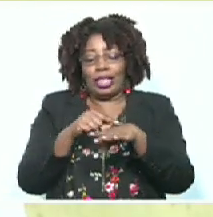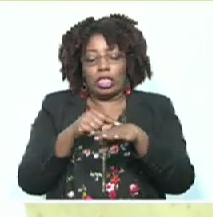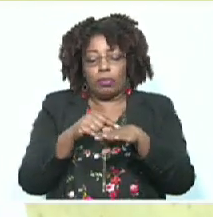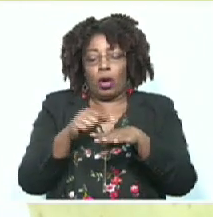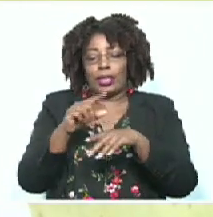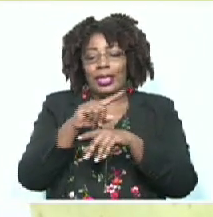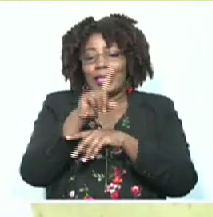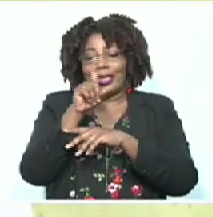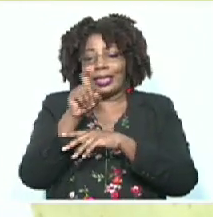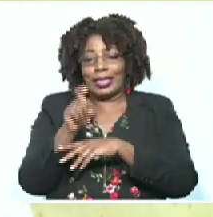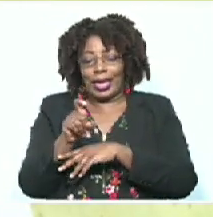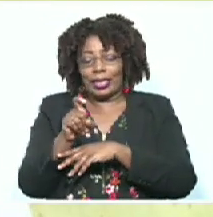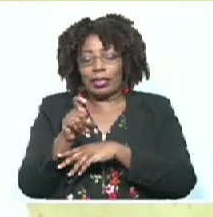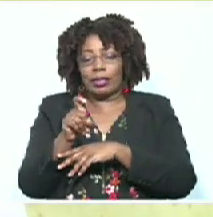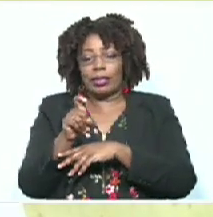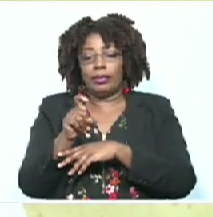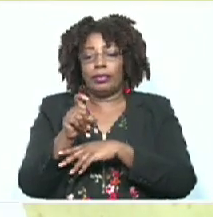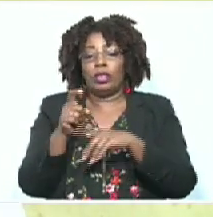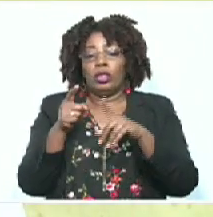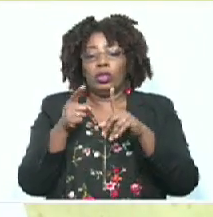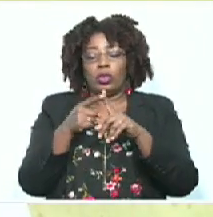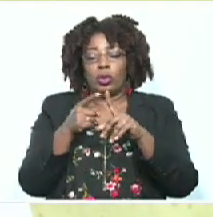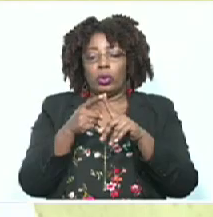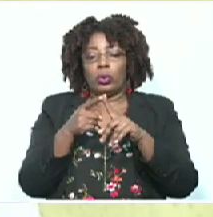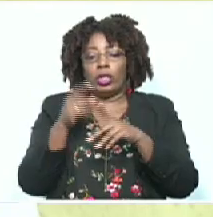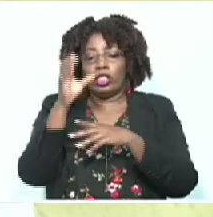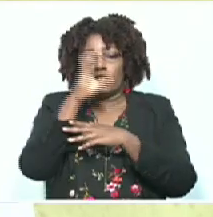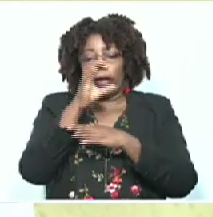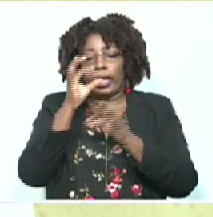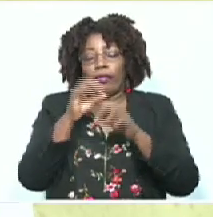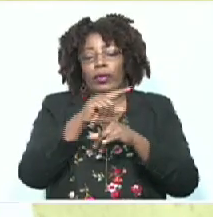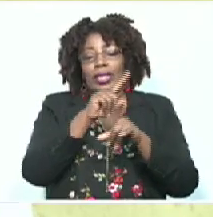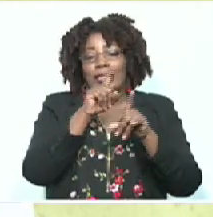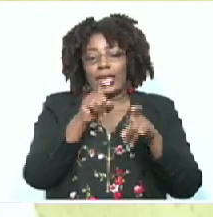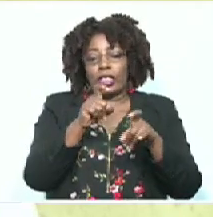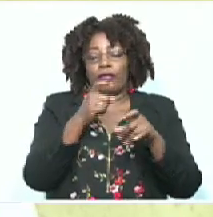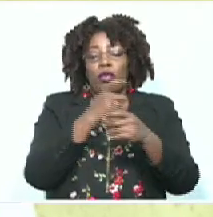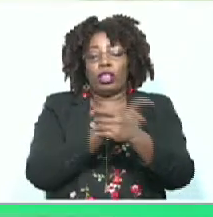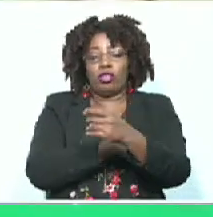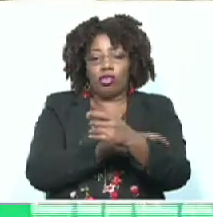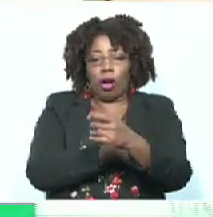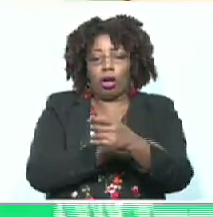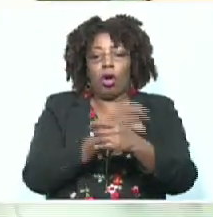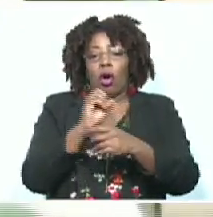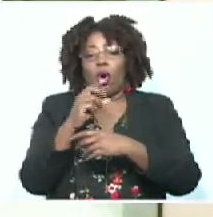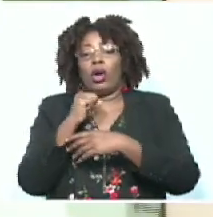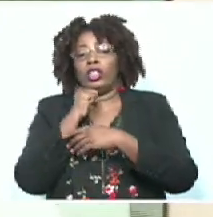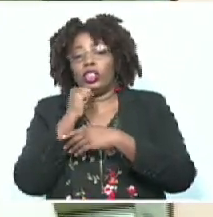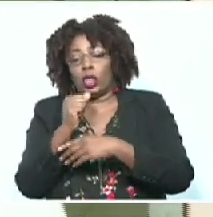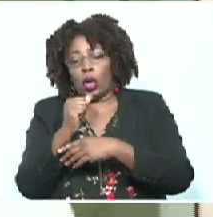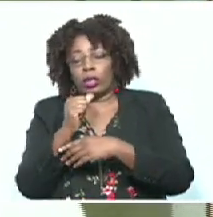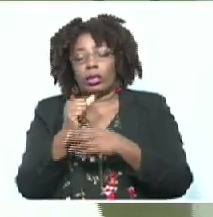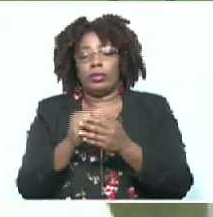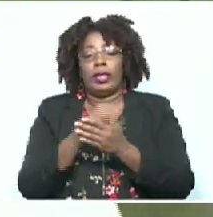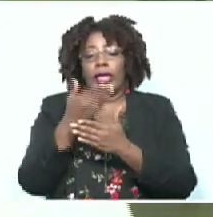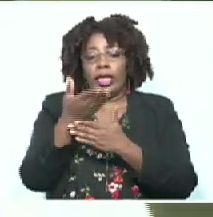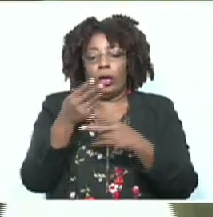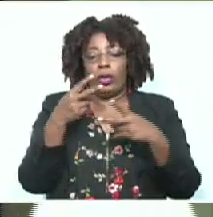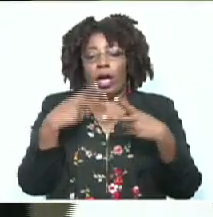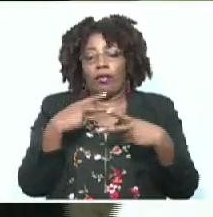as a screening method to screen whether we should test further for a drug or not. So this is a test tube containing